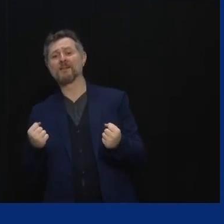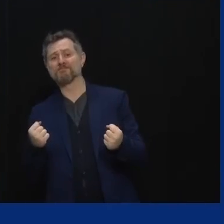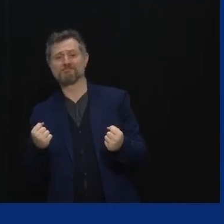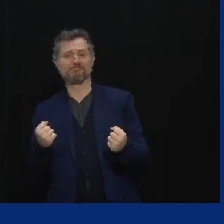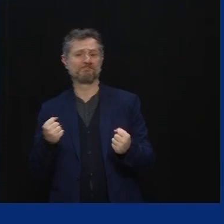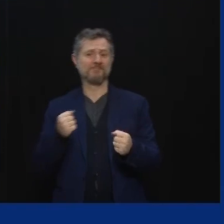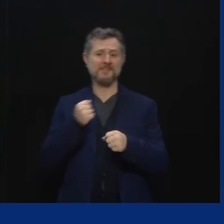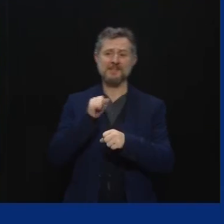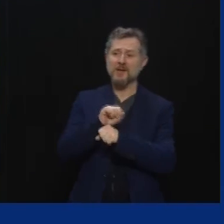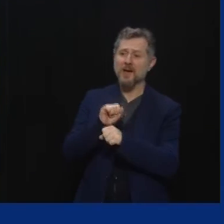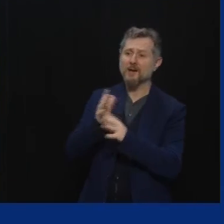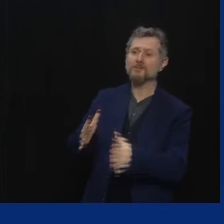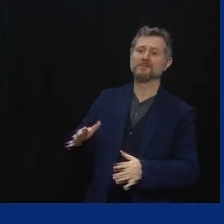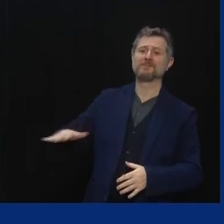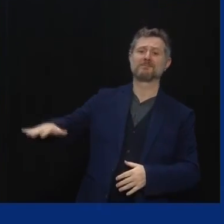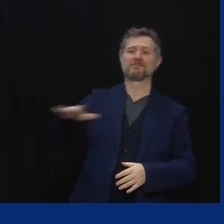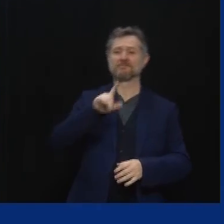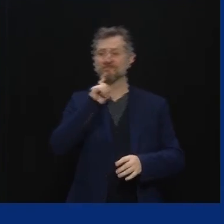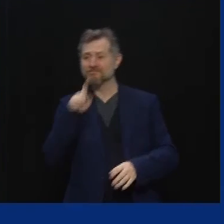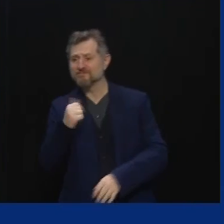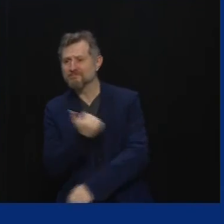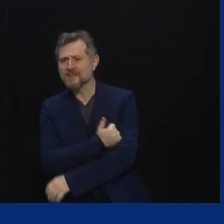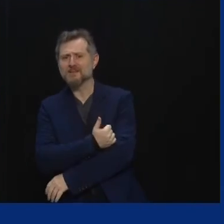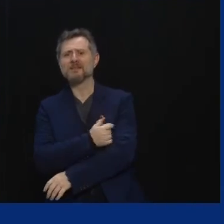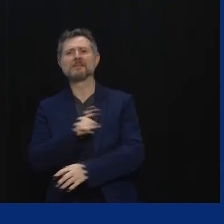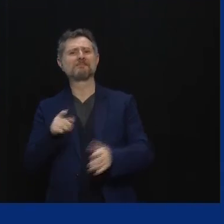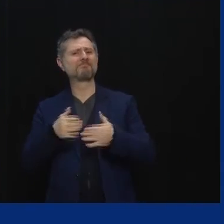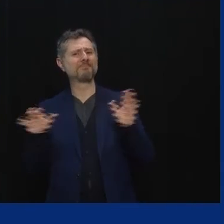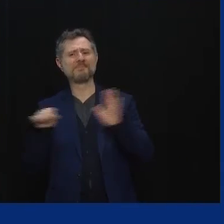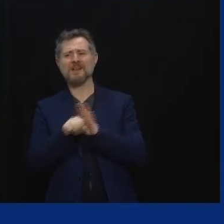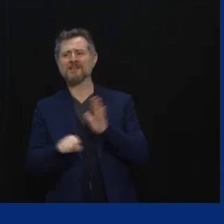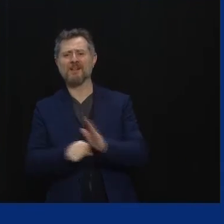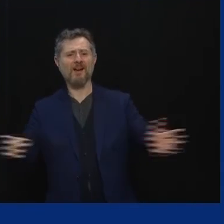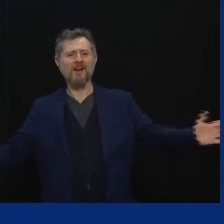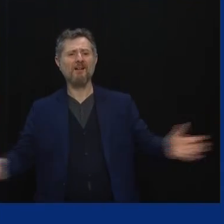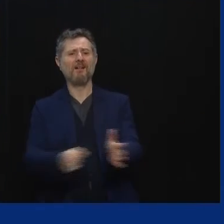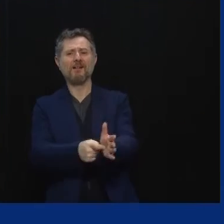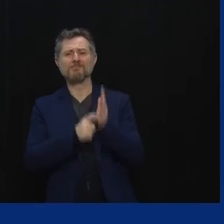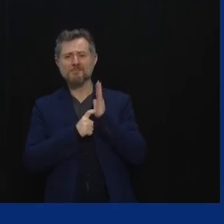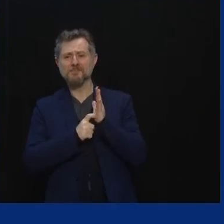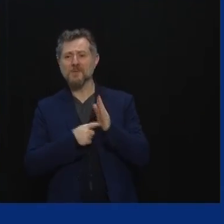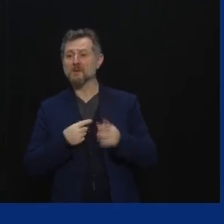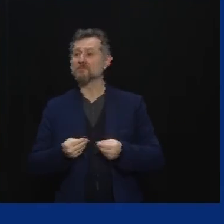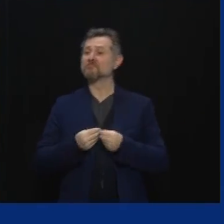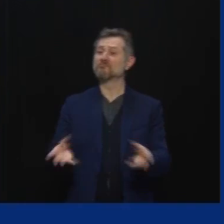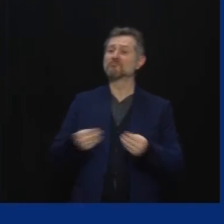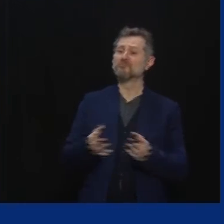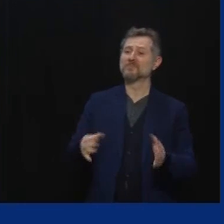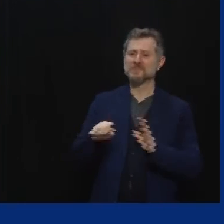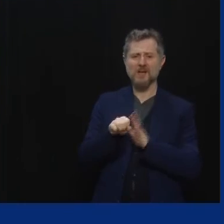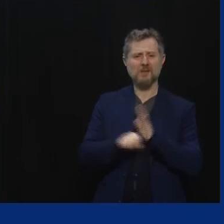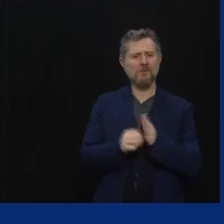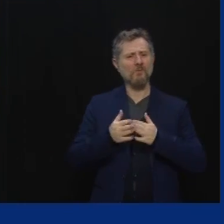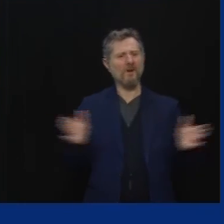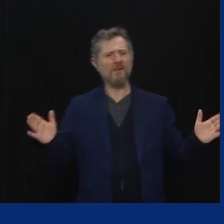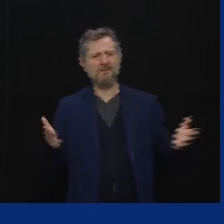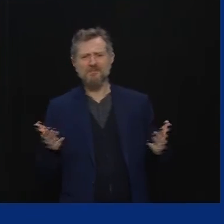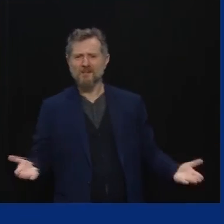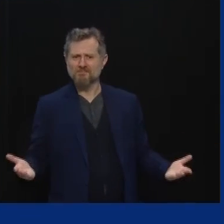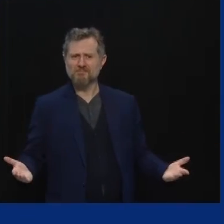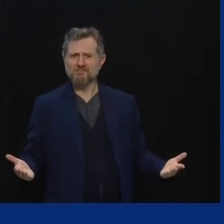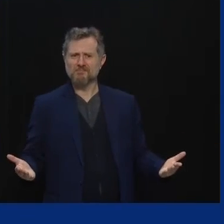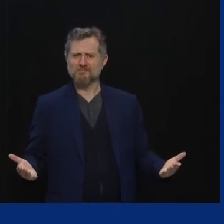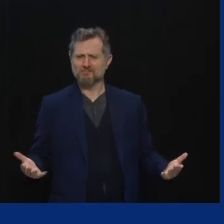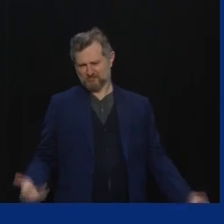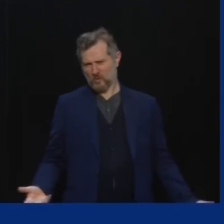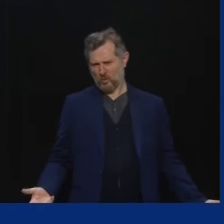is statewide. Our deployment of resources is statewide. Our engagement. So what I've done is